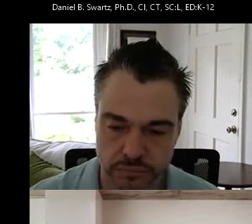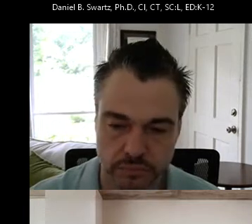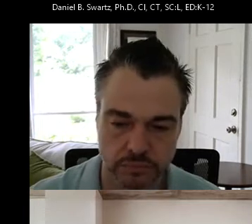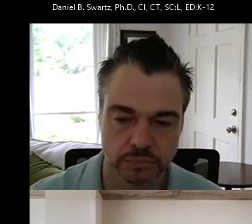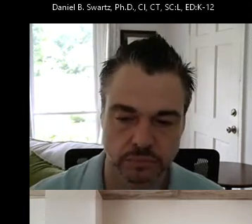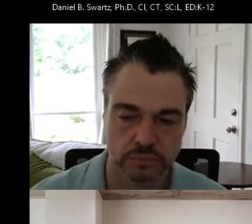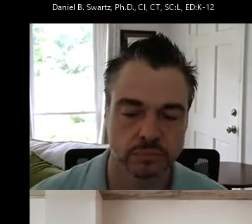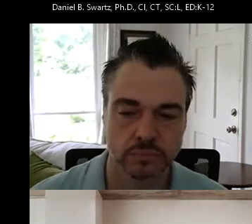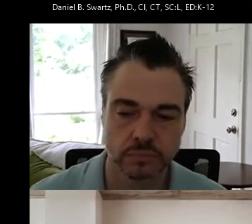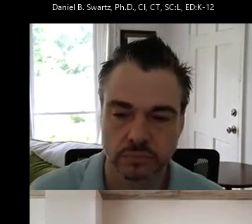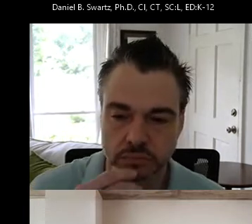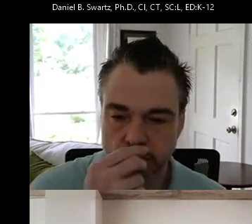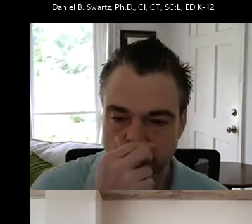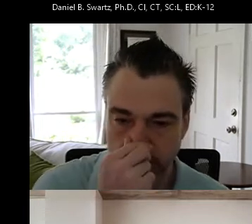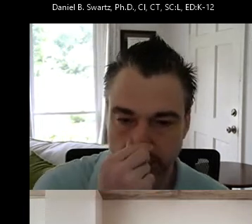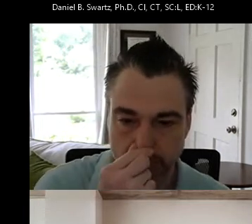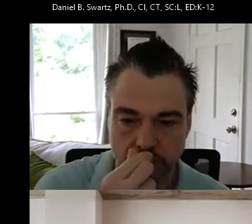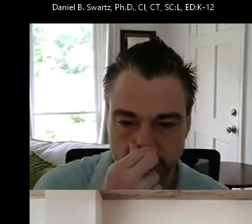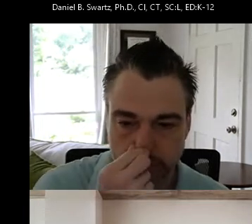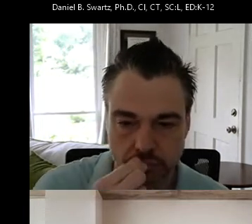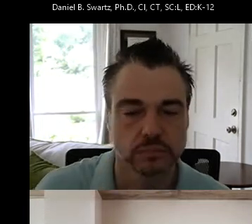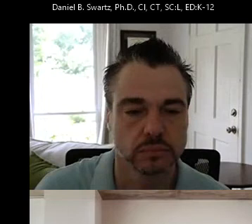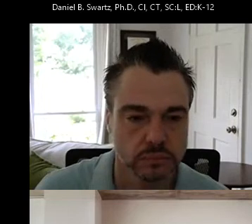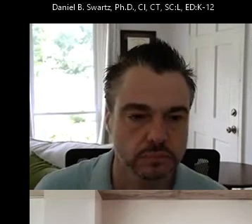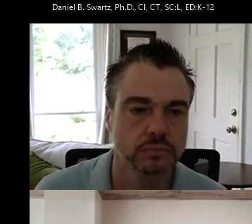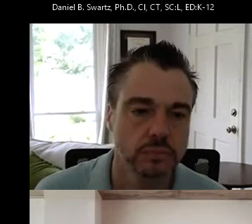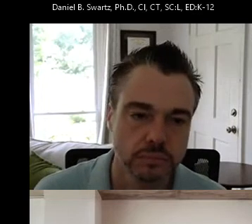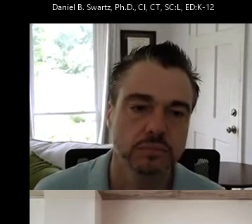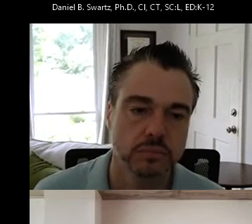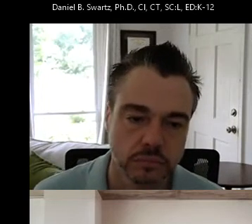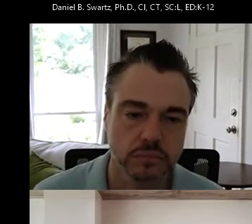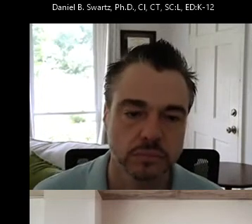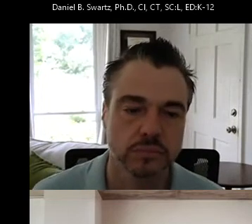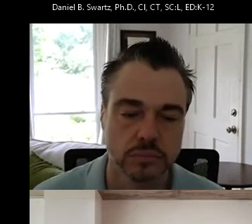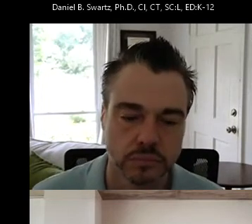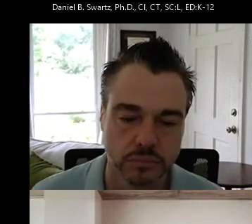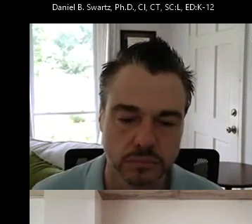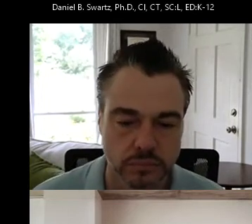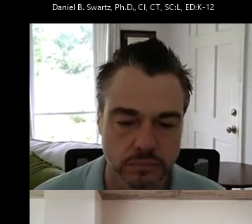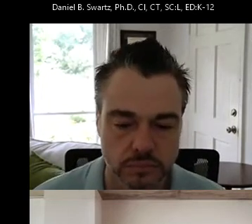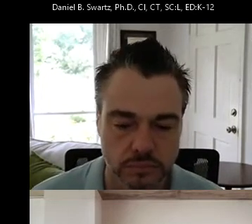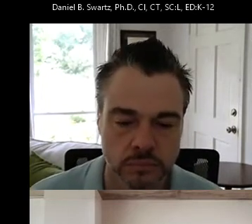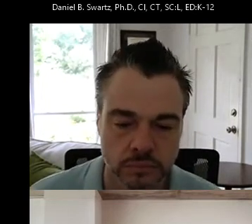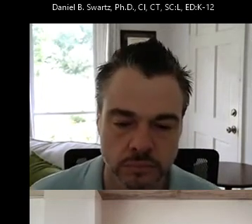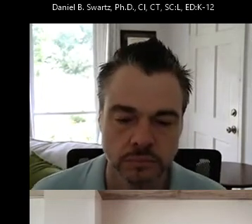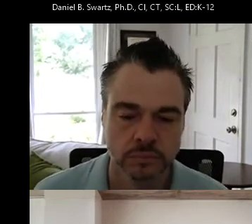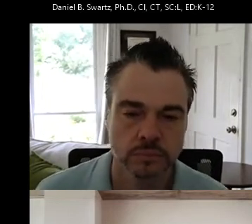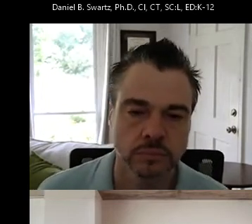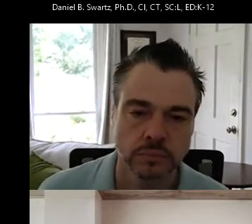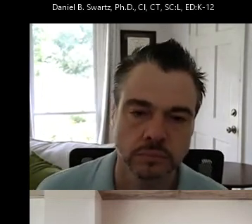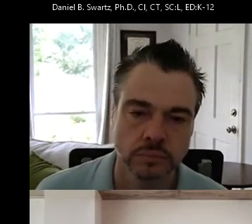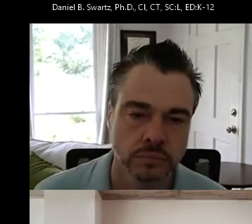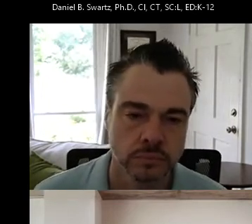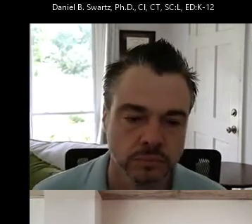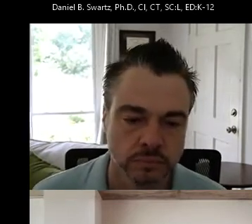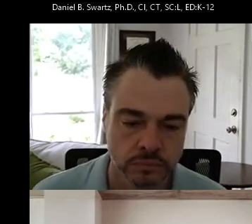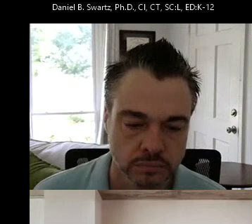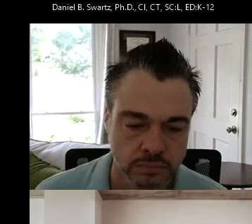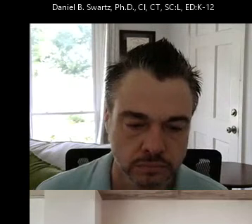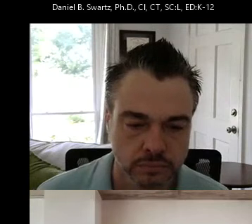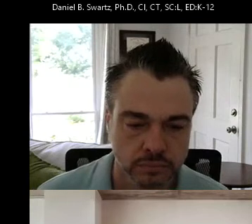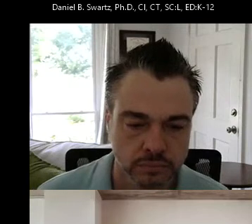that carry over to avoid duplicate data entry from the cover sheet. And again, we'll demonstrate